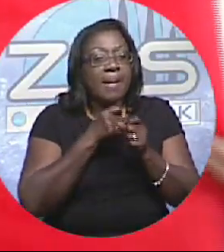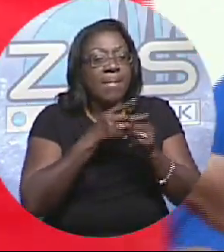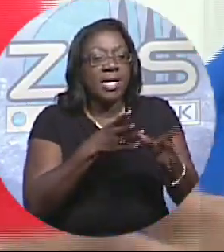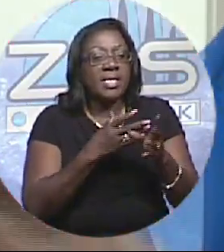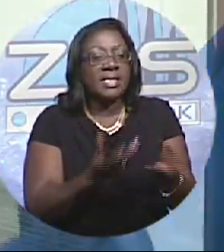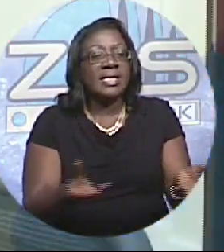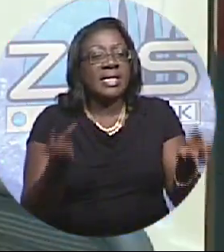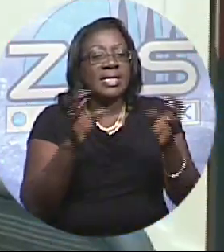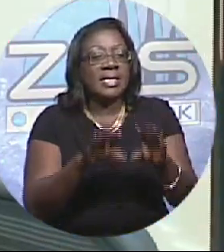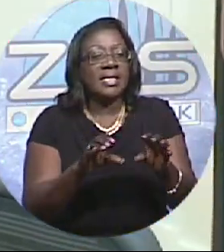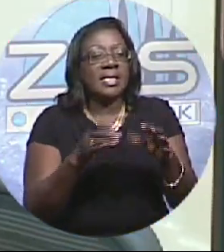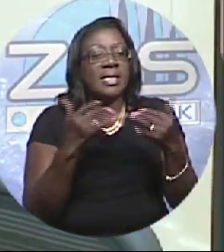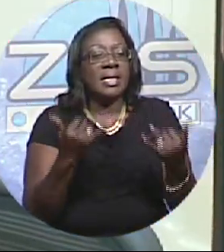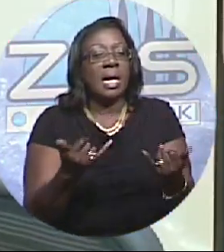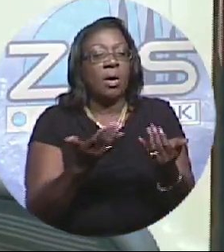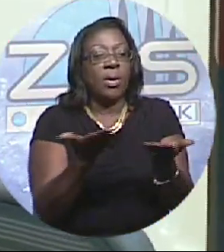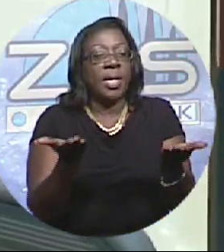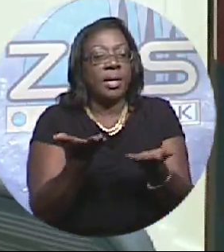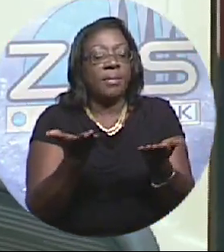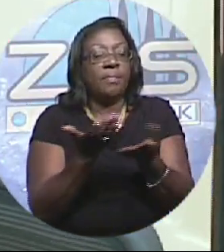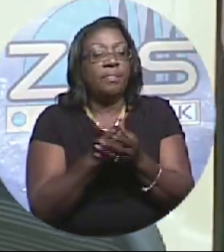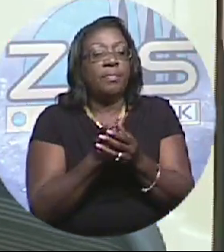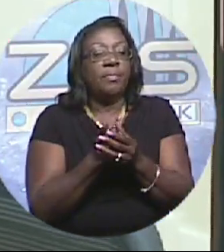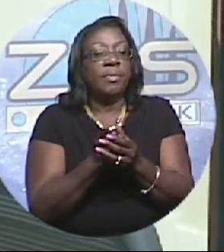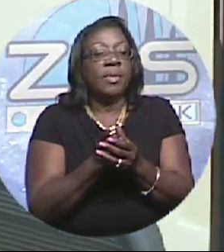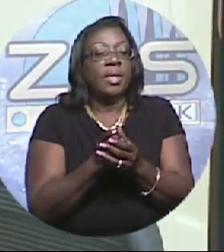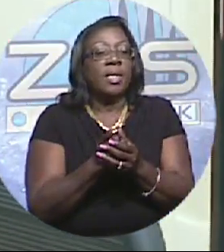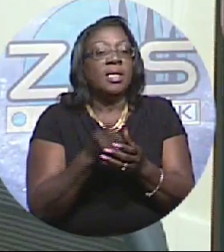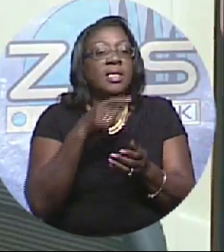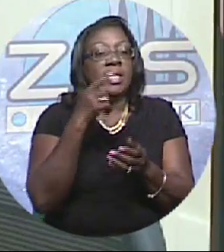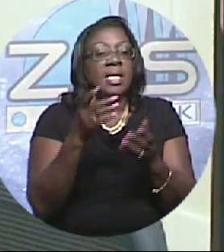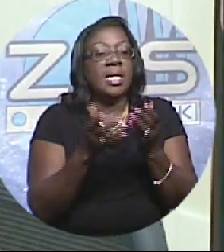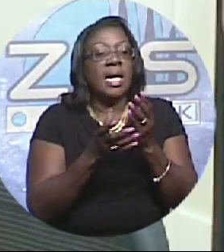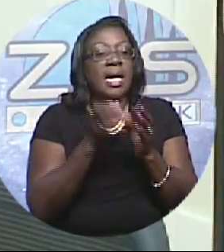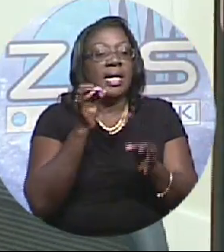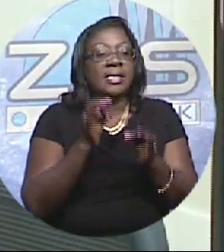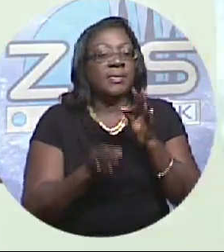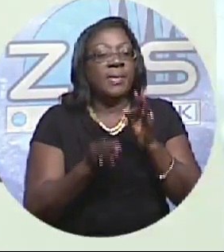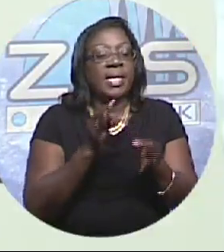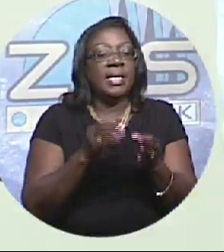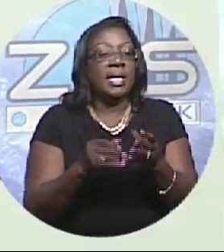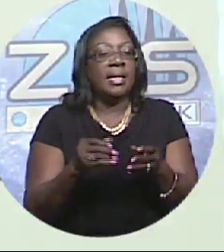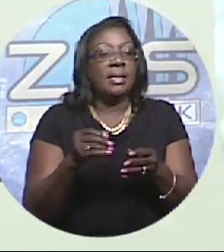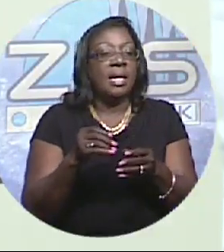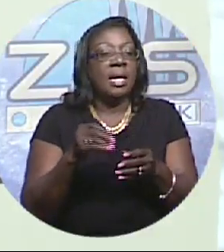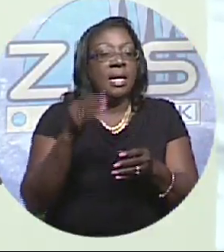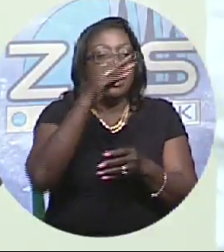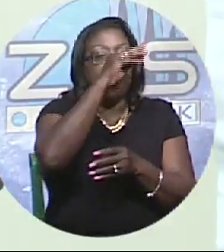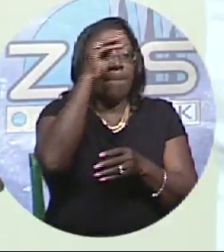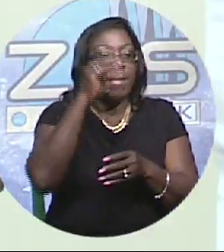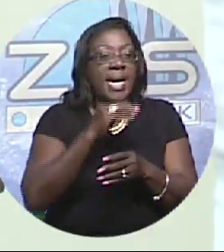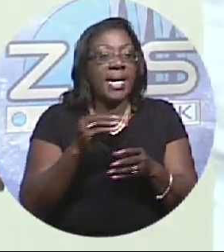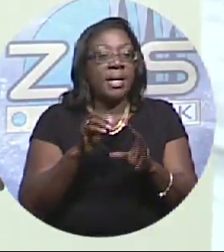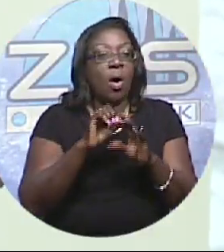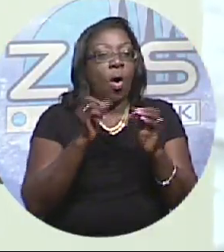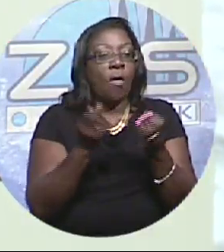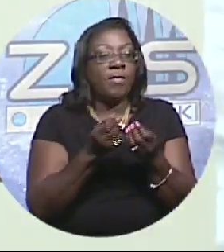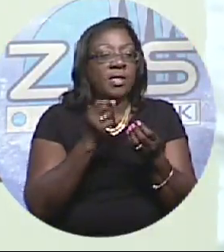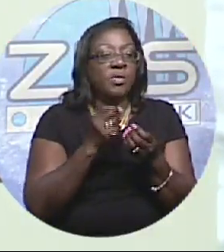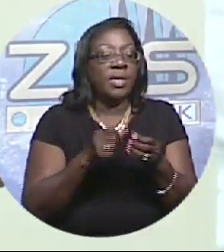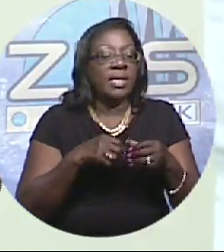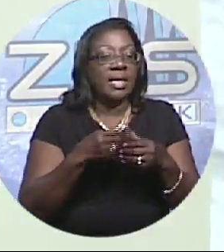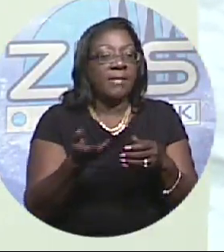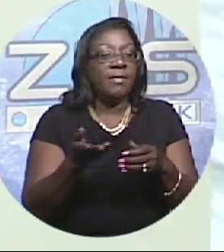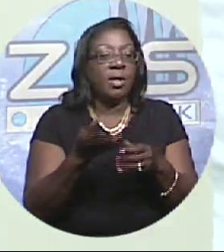conditions exist. At that point, she explained that the Met Office would issue a watch indicating that a